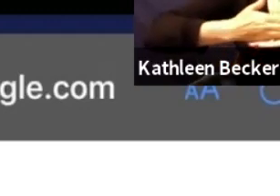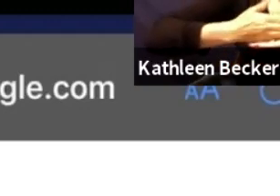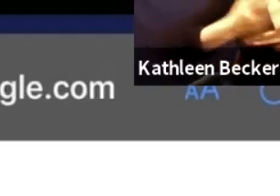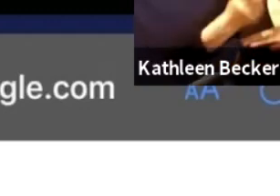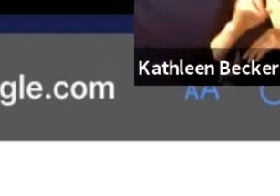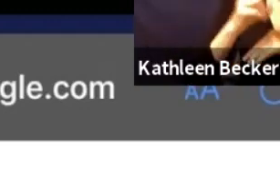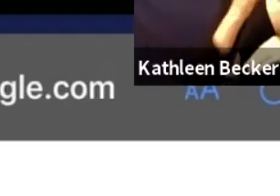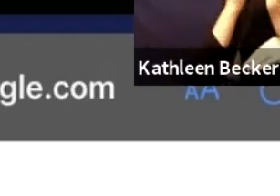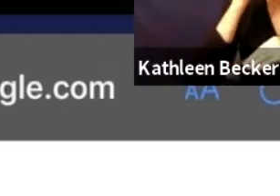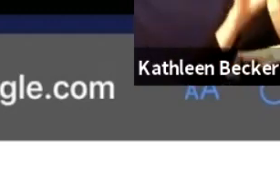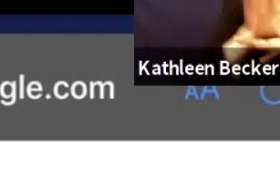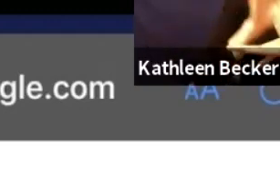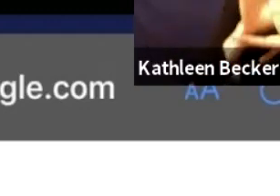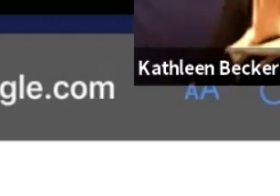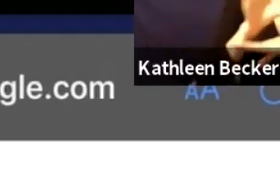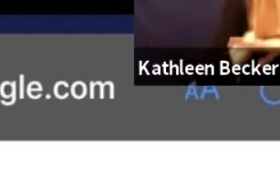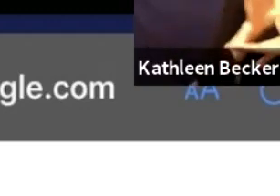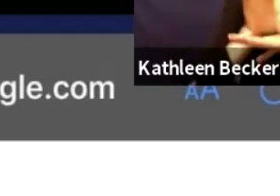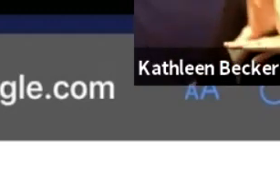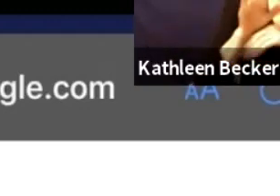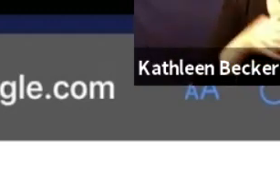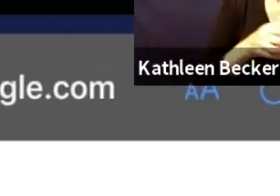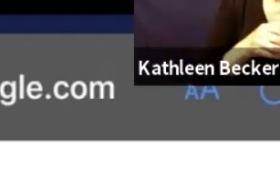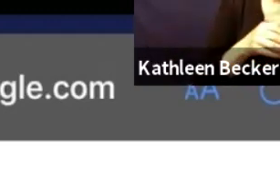a home computer.